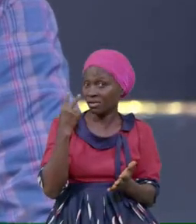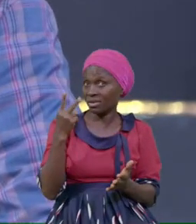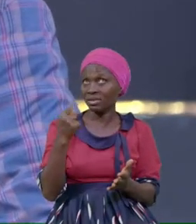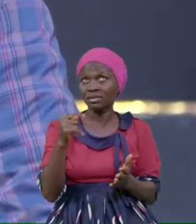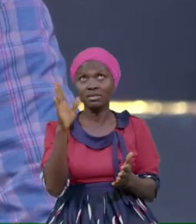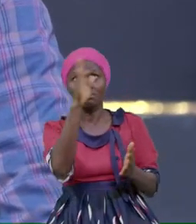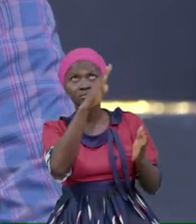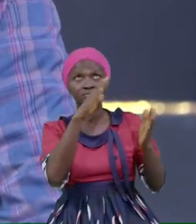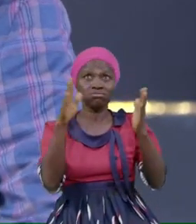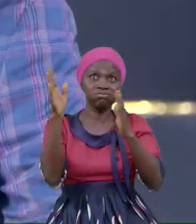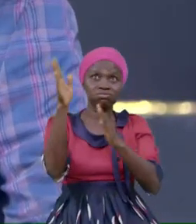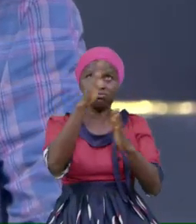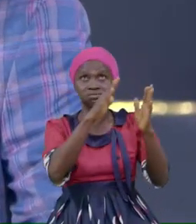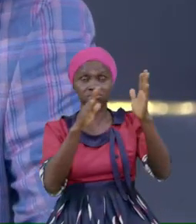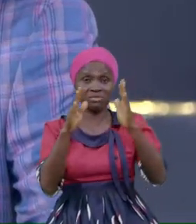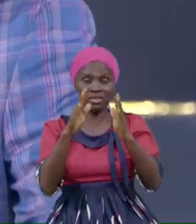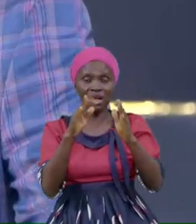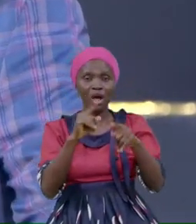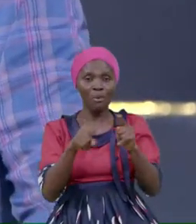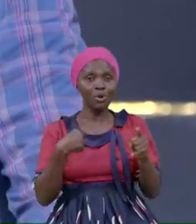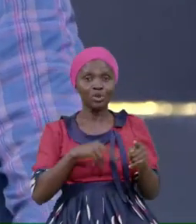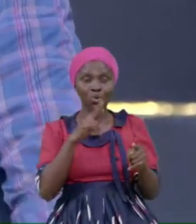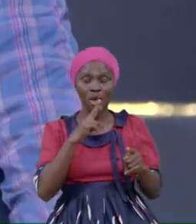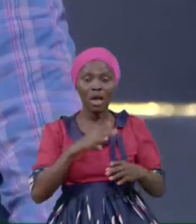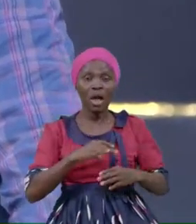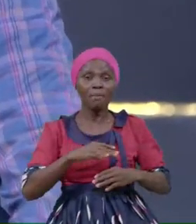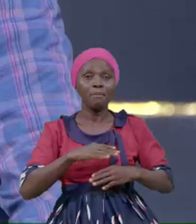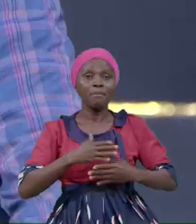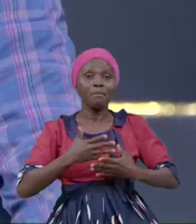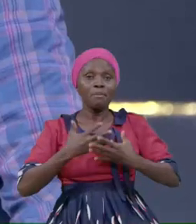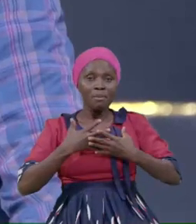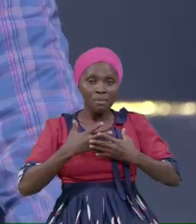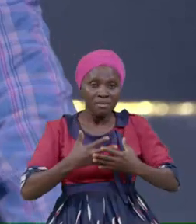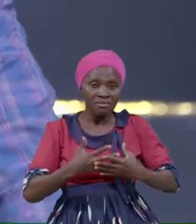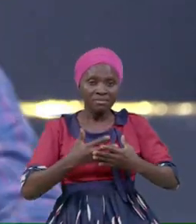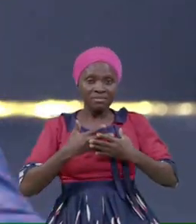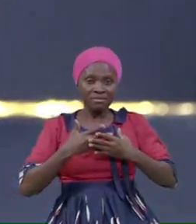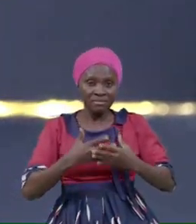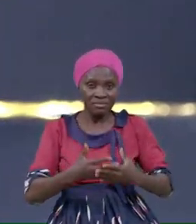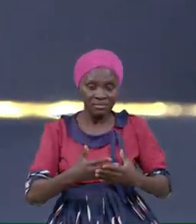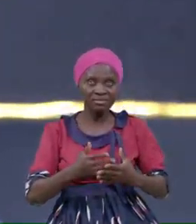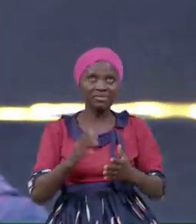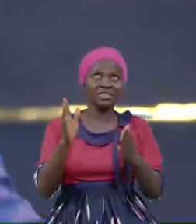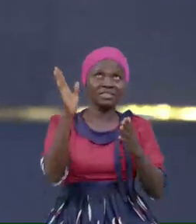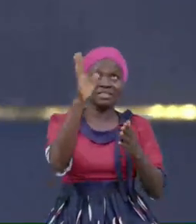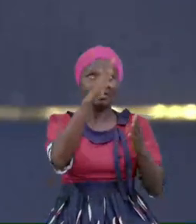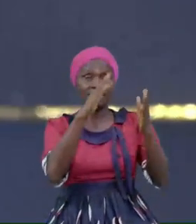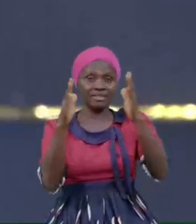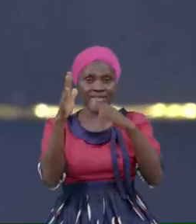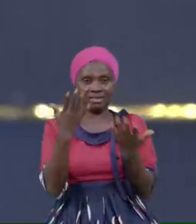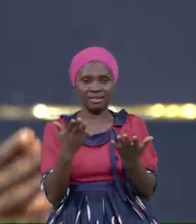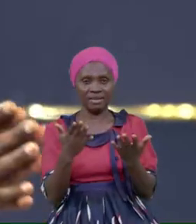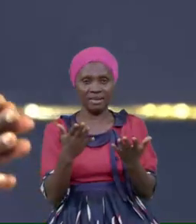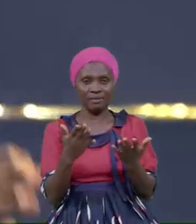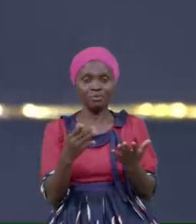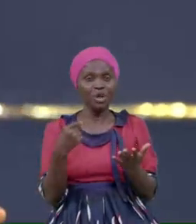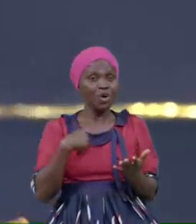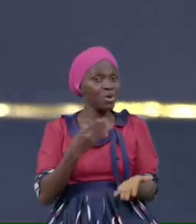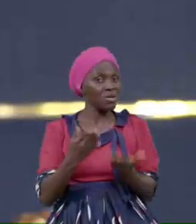and out, and we're not suffocated. So I know about the air. You may not see the